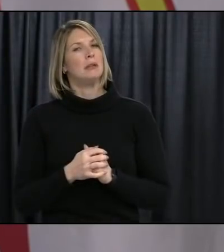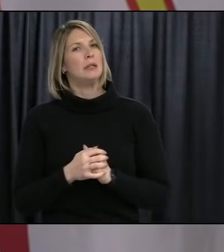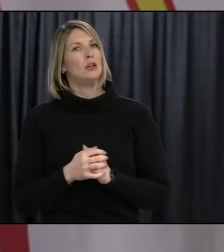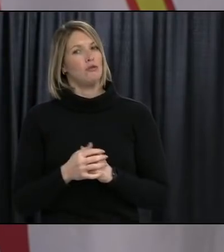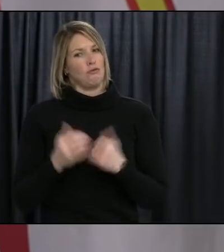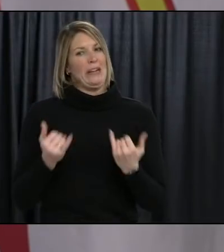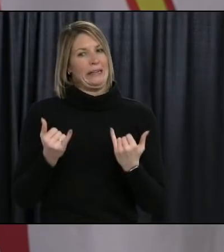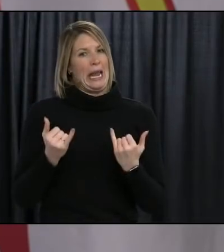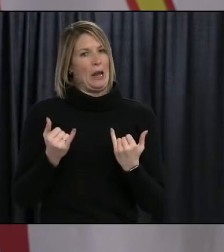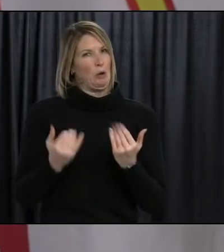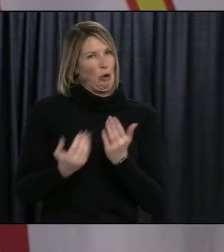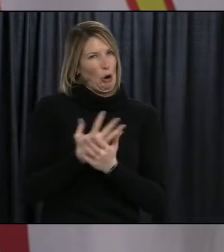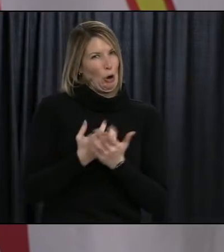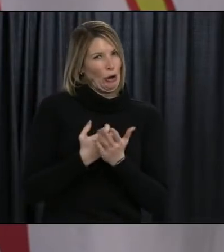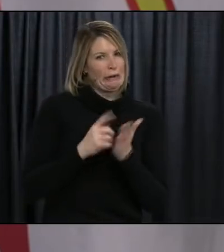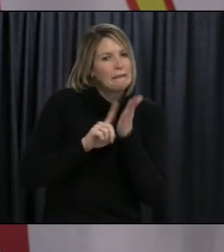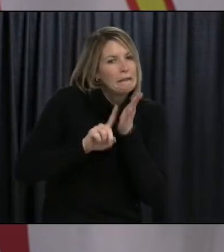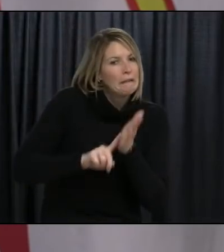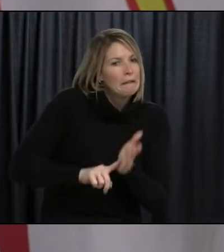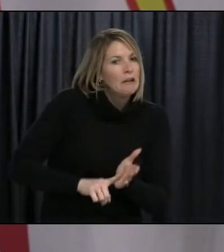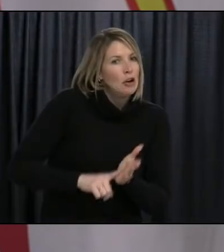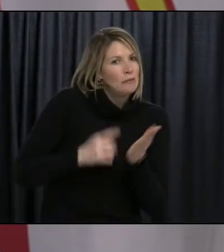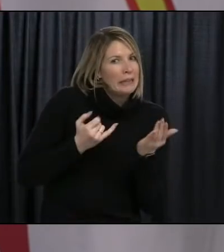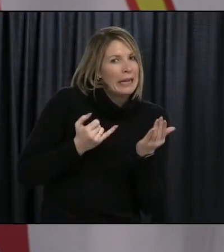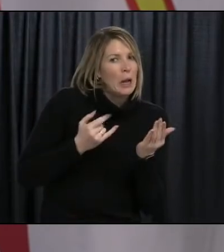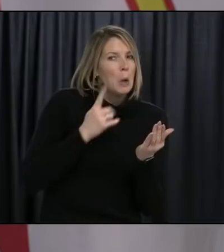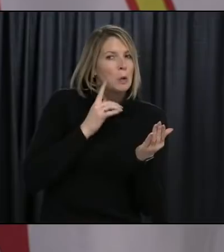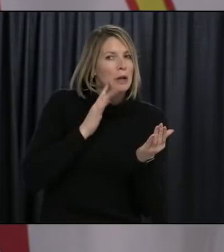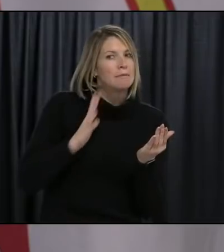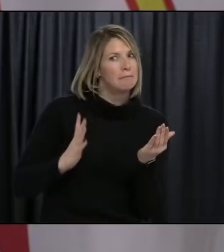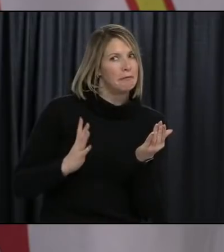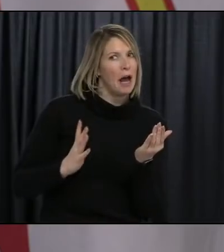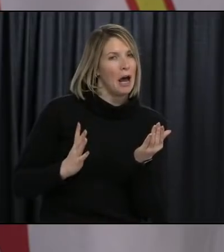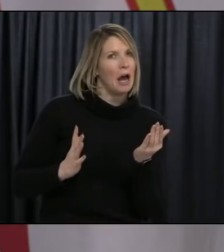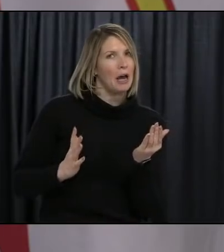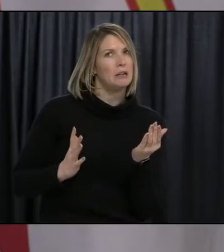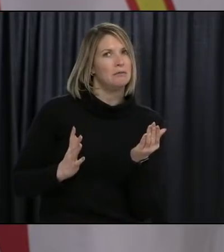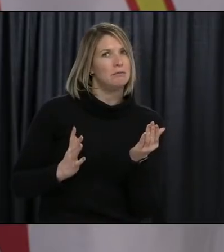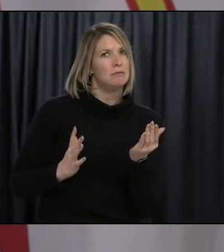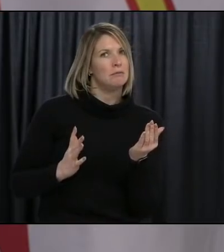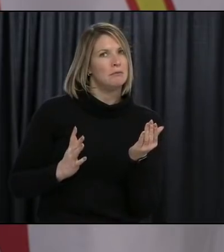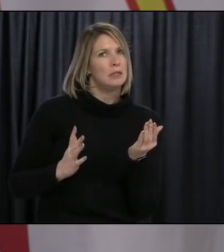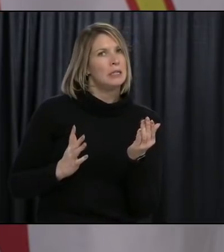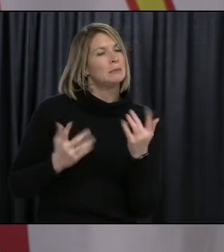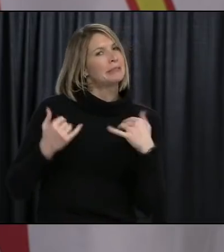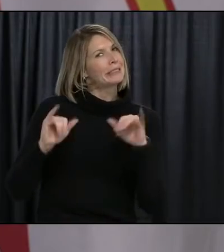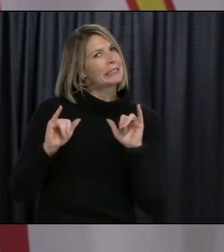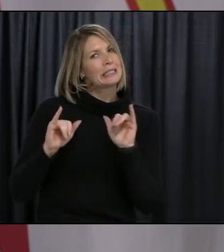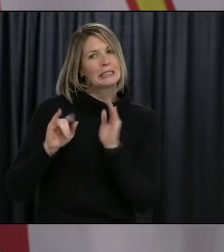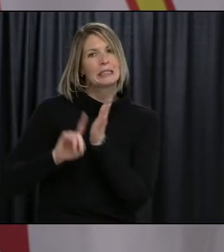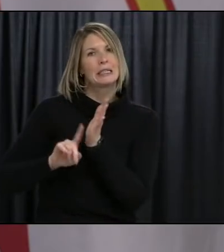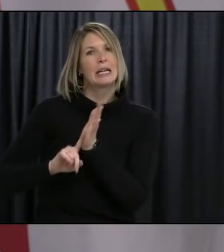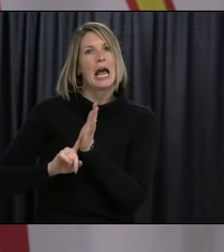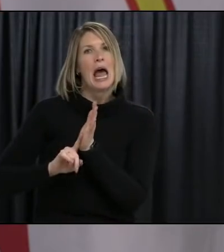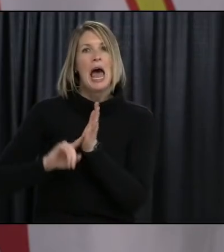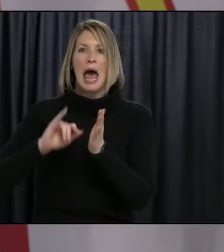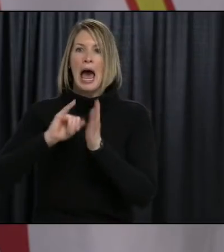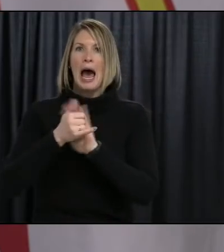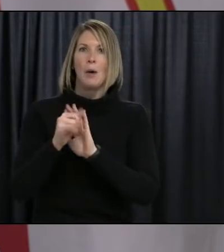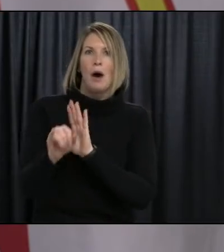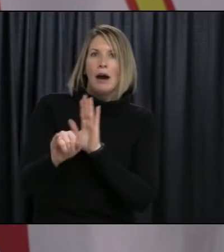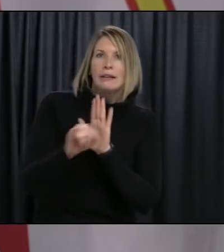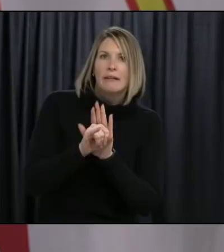and at least with the information that we have right now. And we will still be able to detect it with our